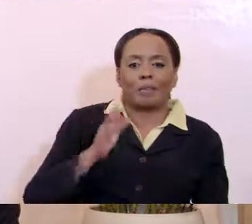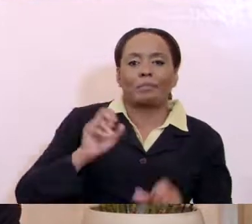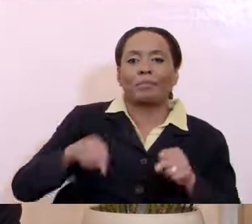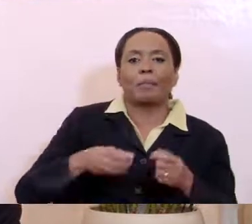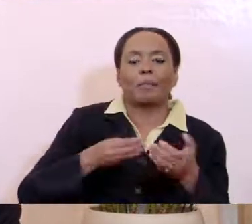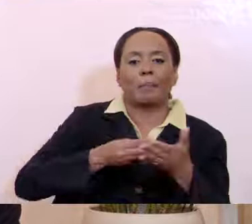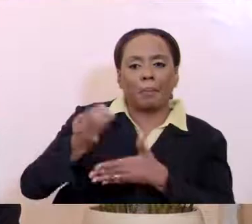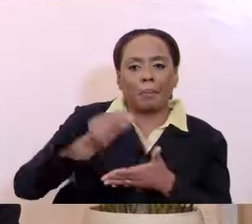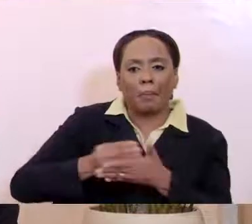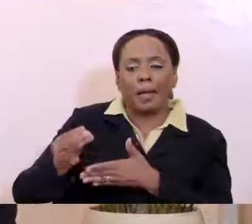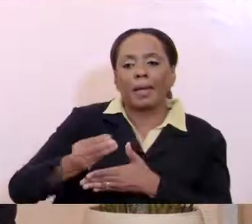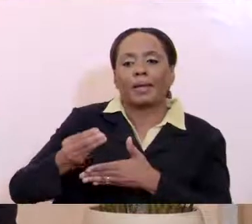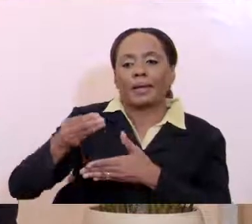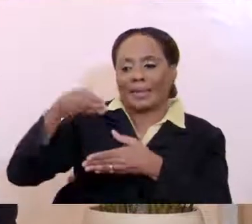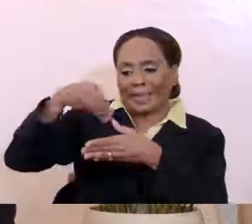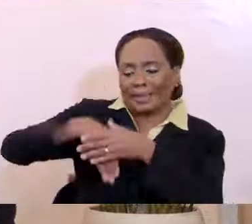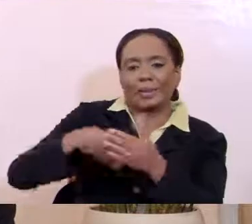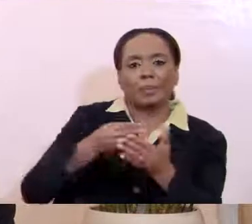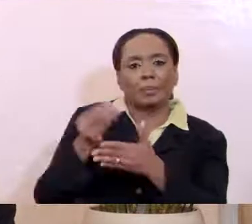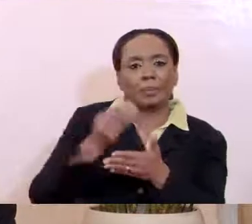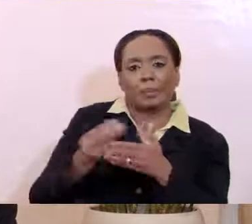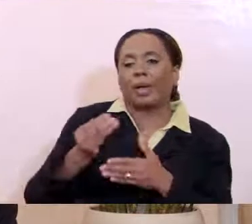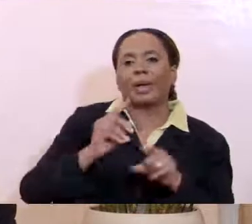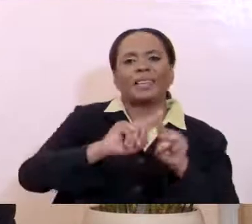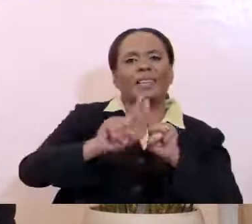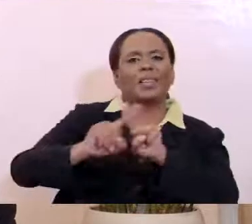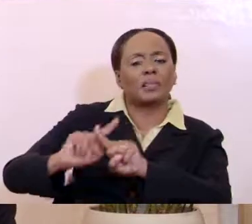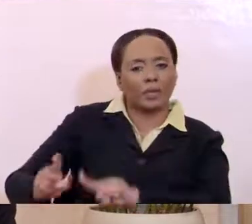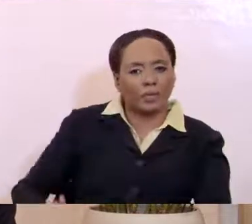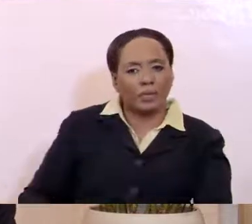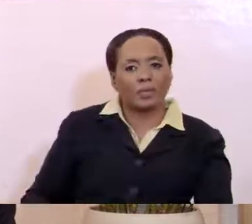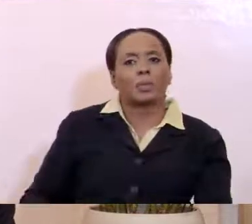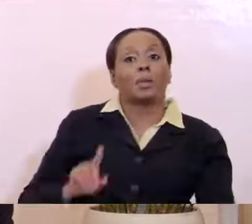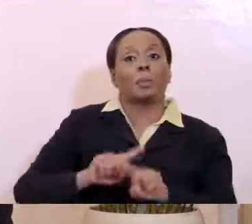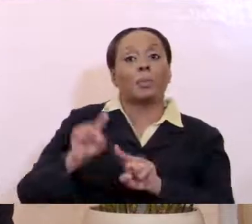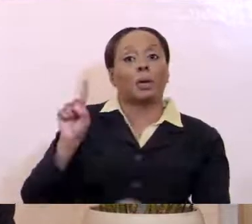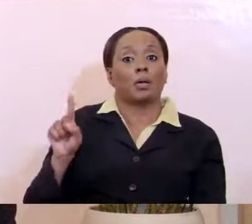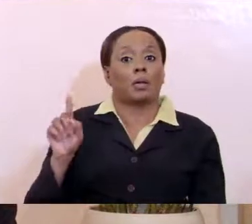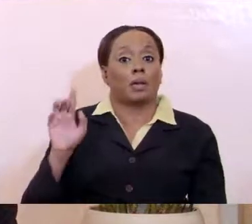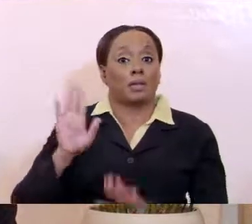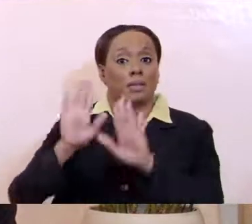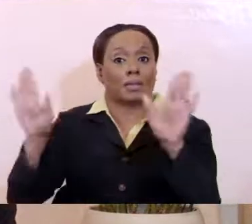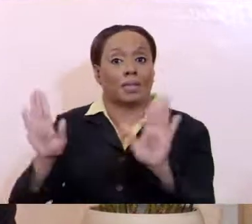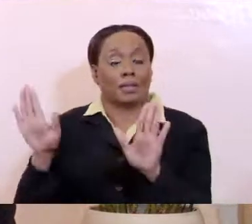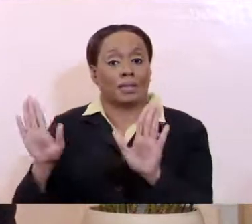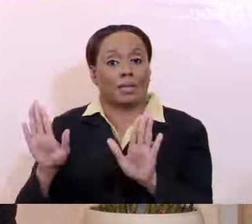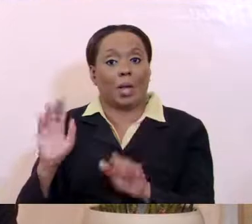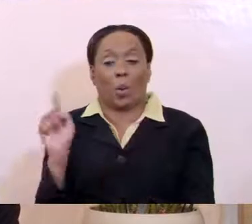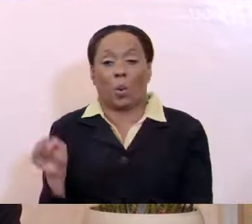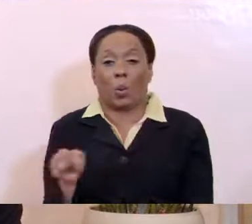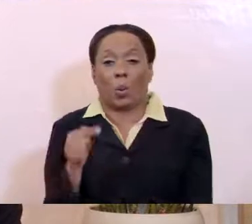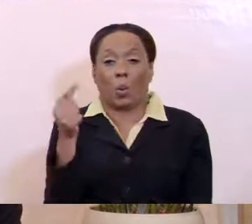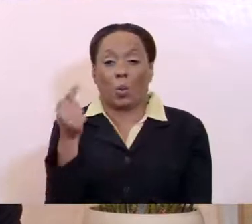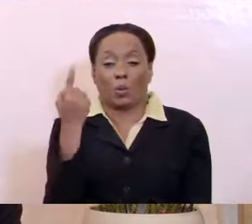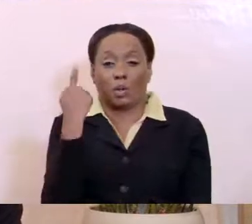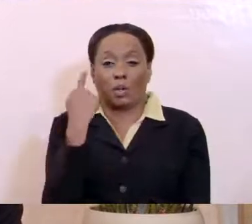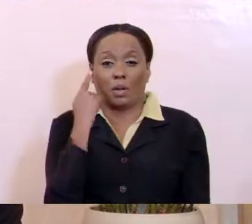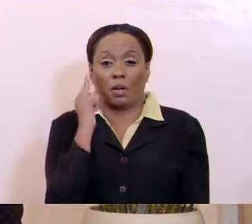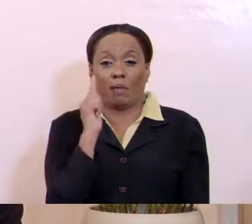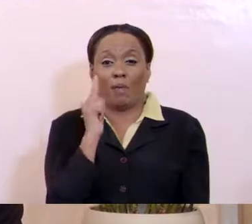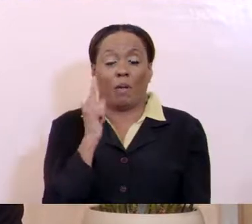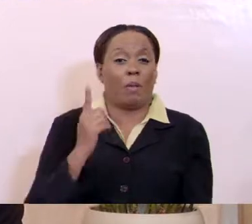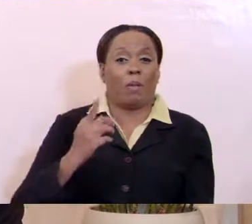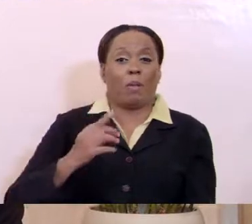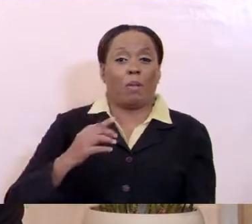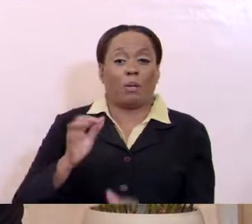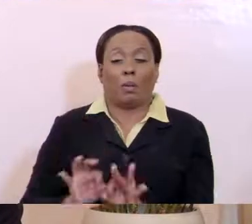telephones, and top-ups for phones, pharmaceuticals, and so on. I've indicated before that hardware stores will be